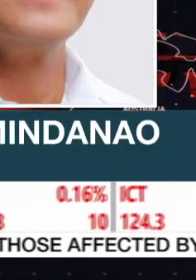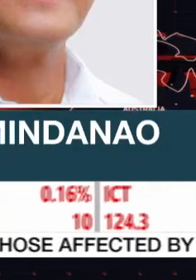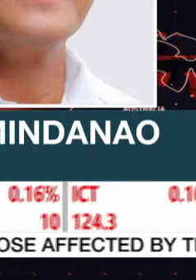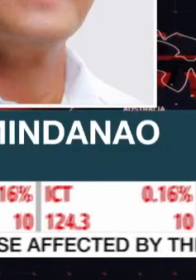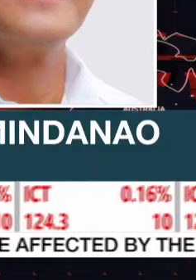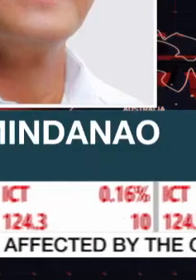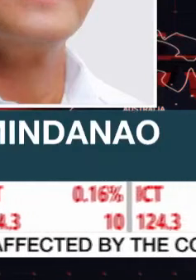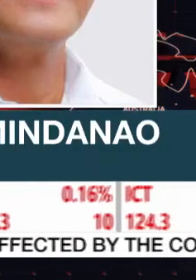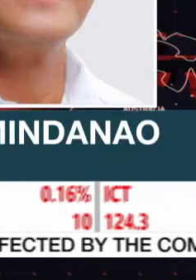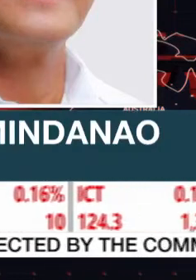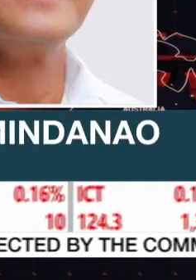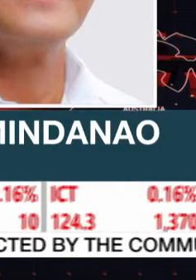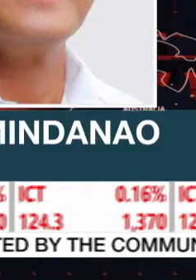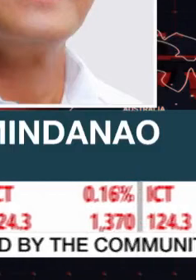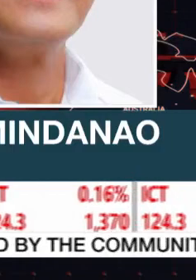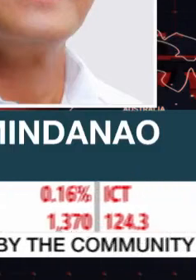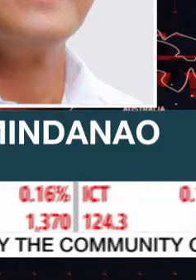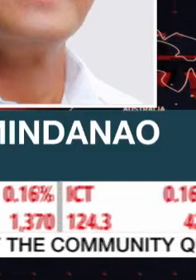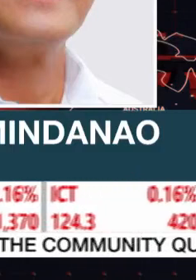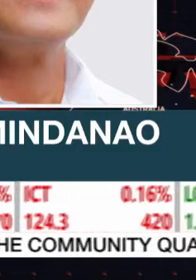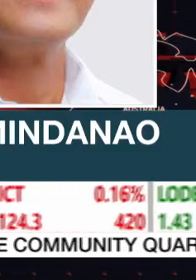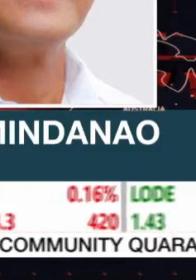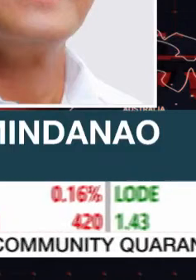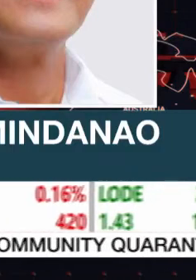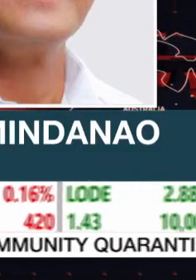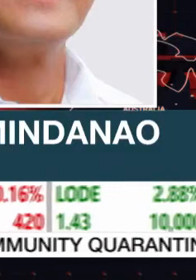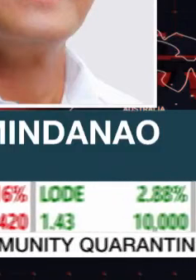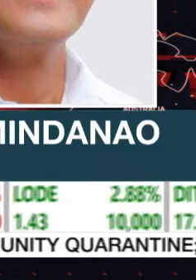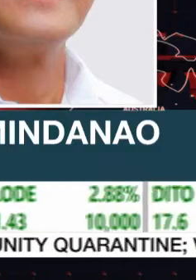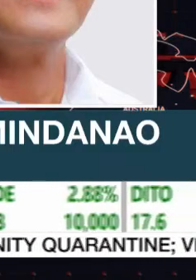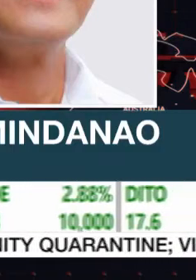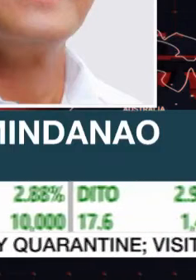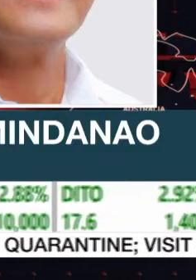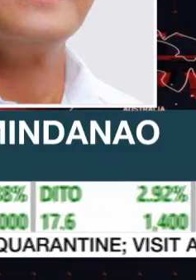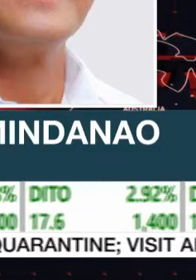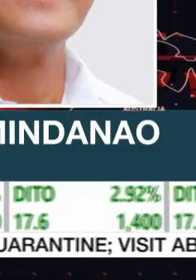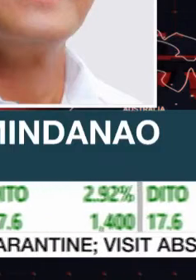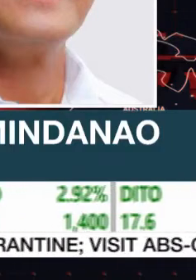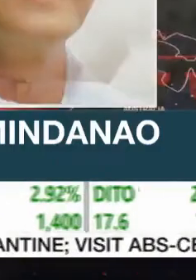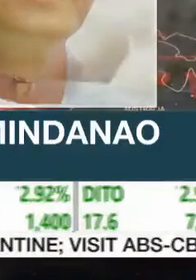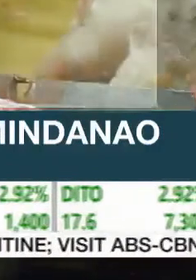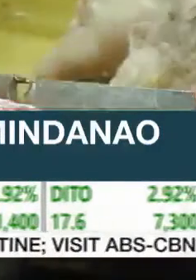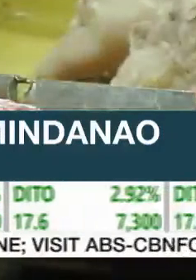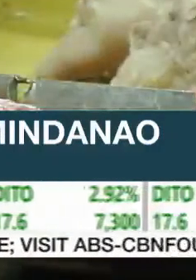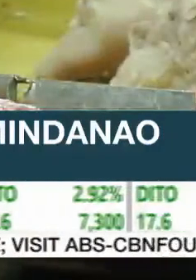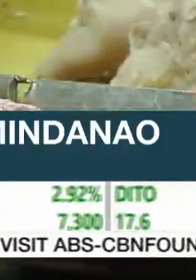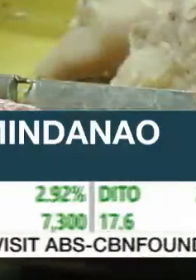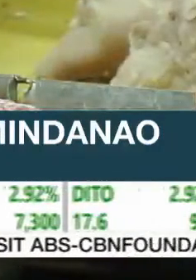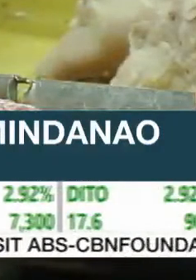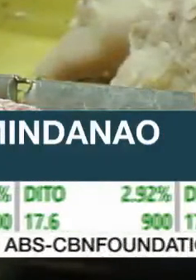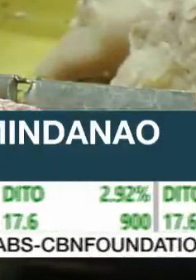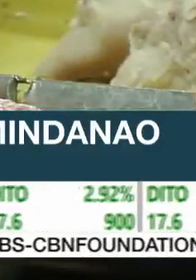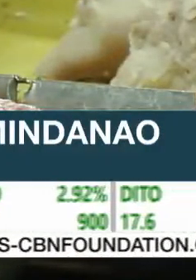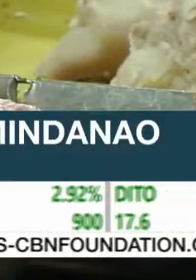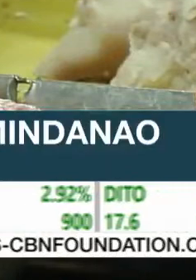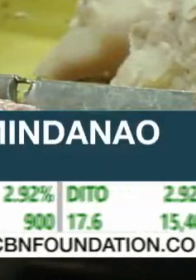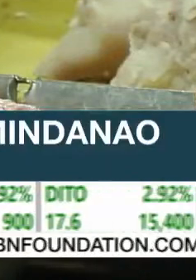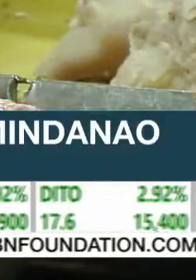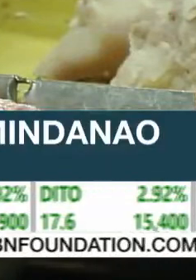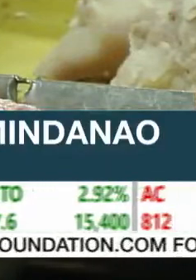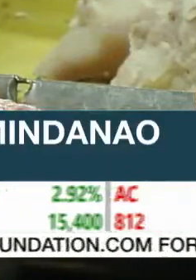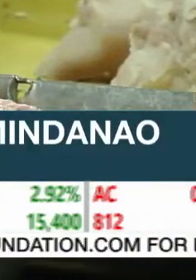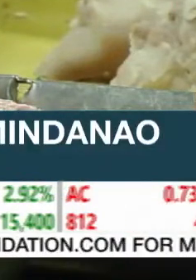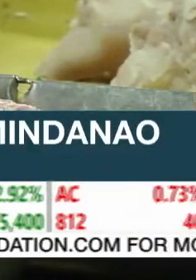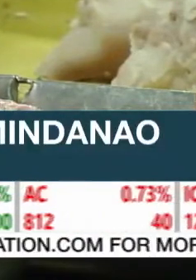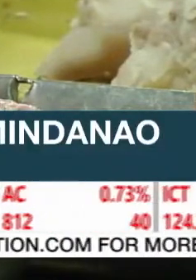excess for Metro Manila Luzon markets. Madadagdagan yan pati ng imported meat. The Department of Trade and Industry will